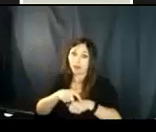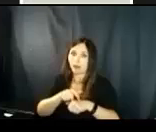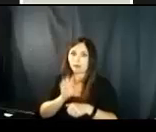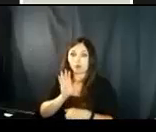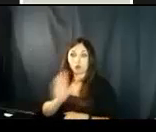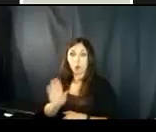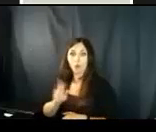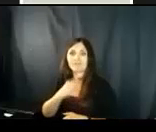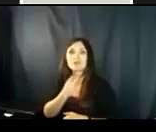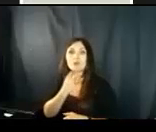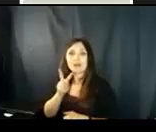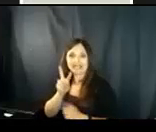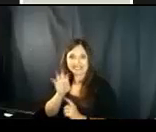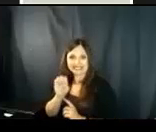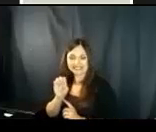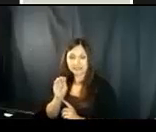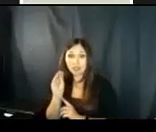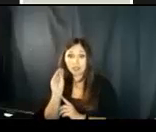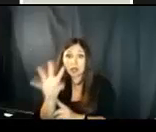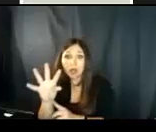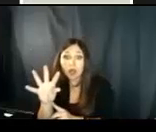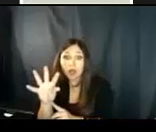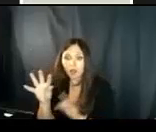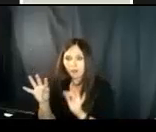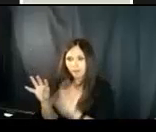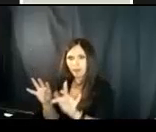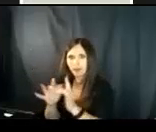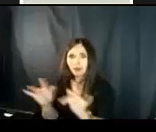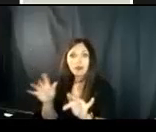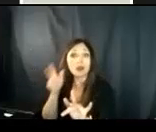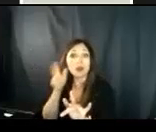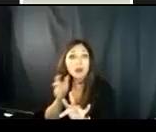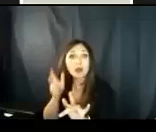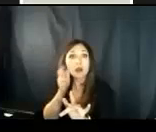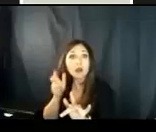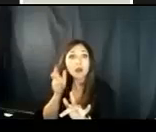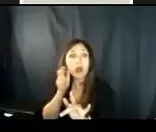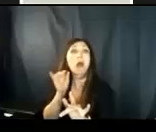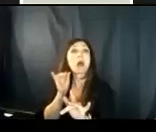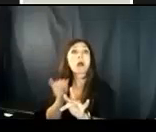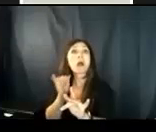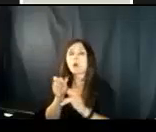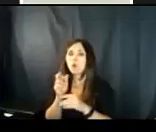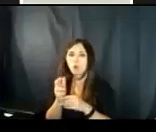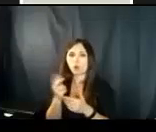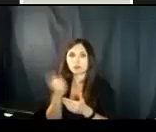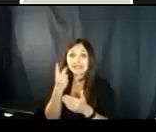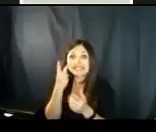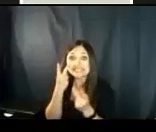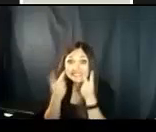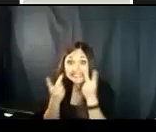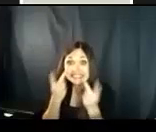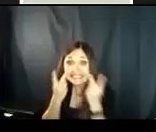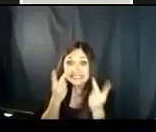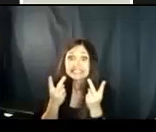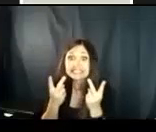there, add that comment that the student can click on play and listen to, or maybe something that they can see and